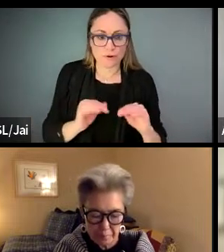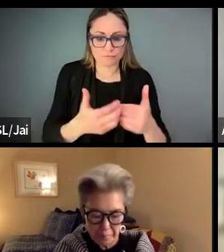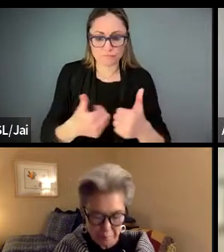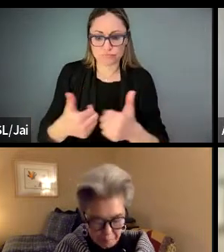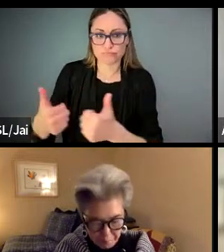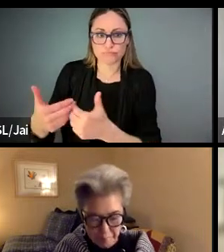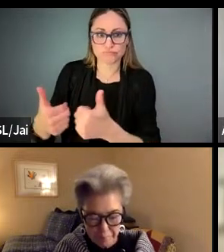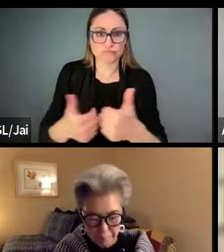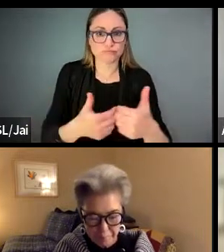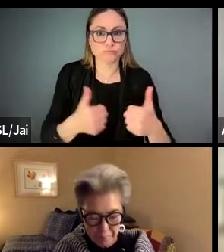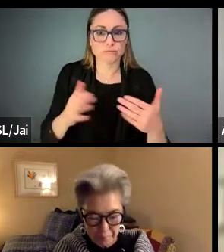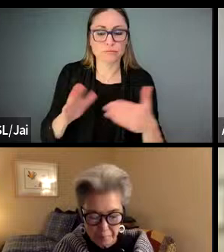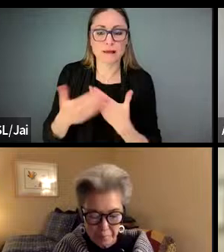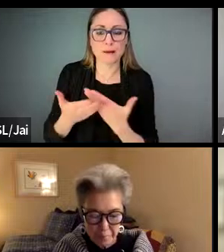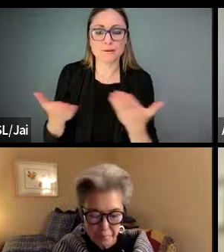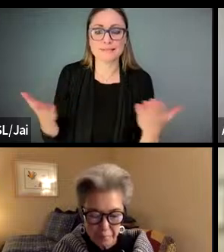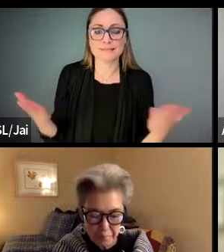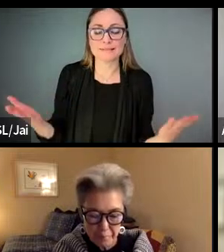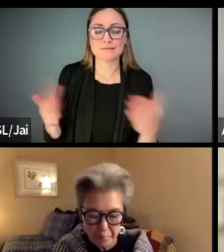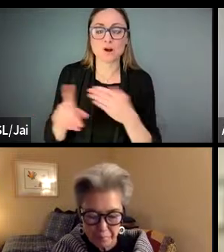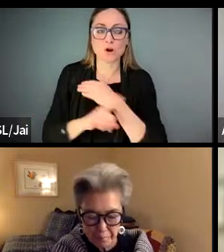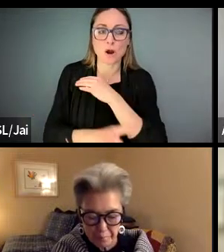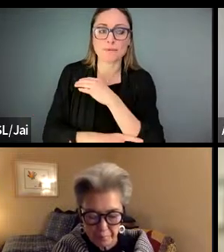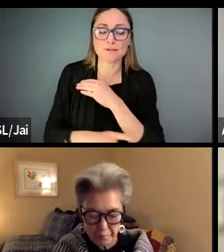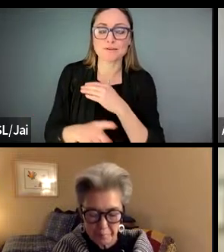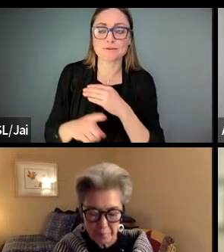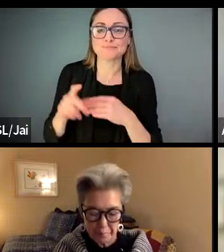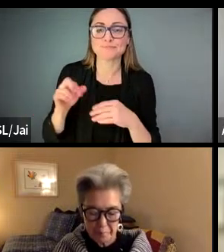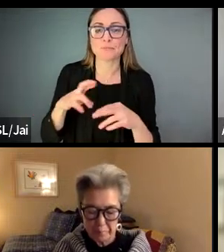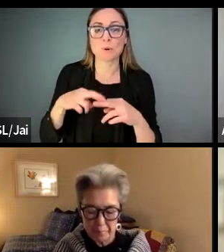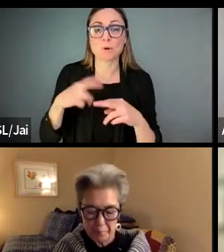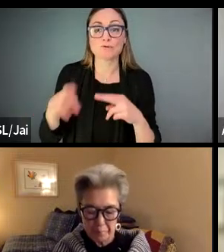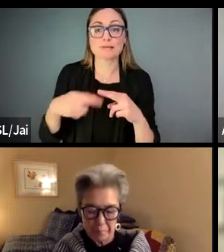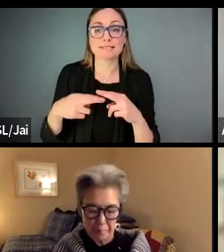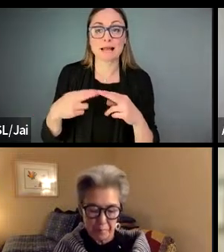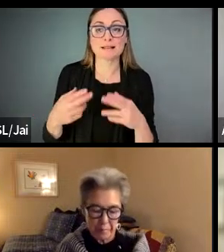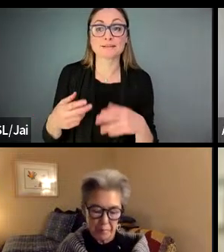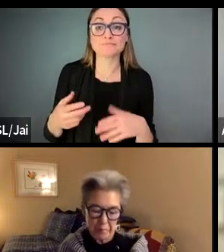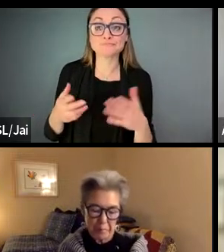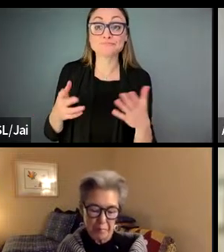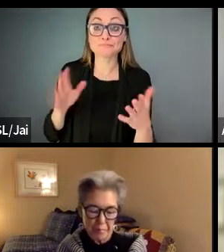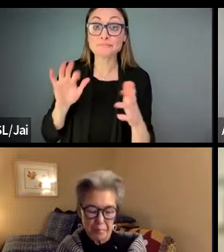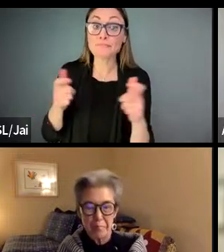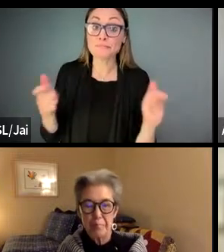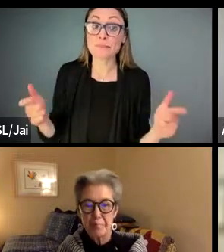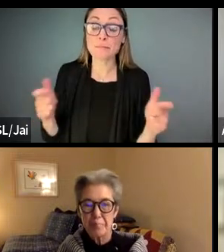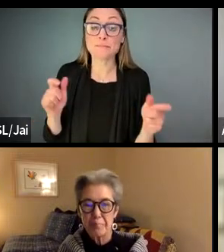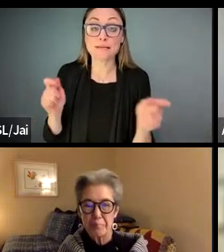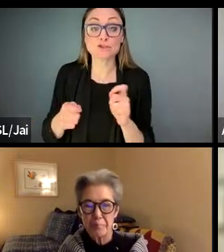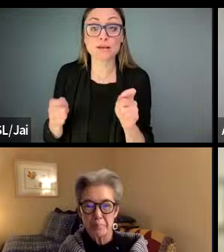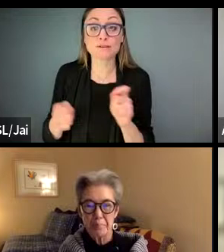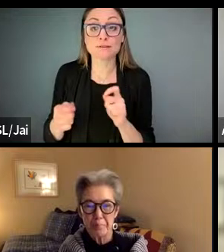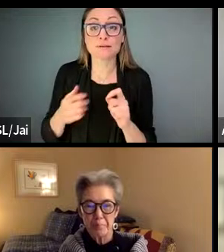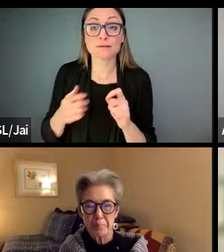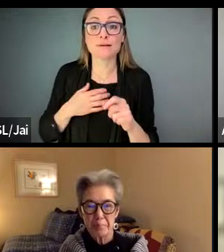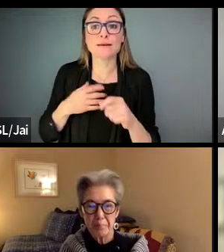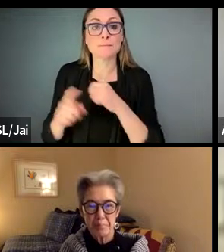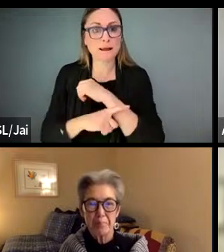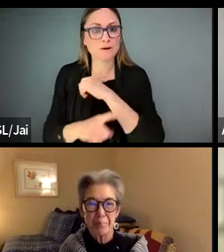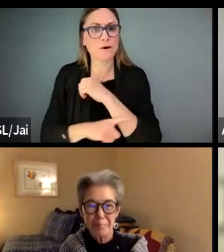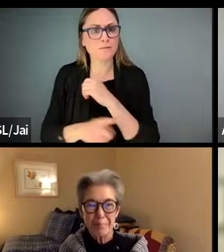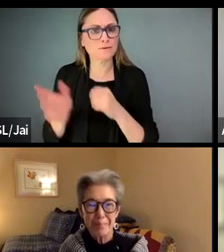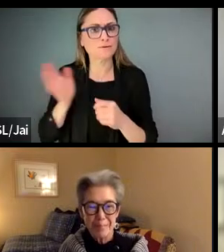belongings, or mostly our garbage, or recycle anything. So that's been major, big changes. My garbage is not as full as it used to